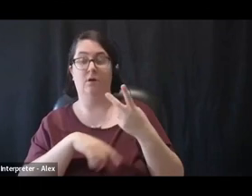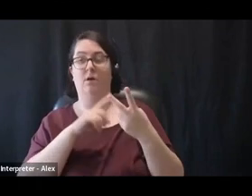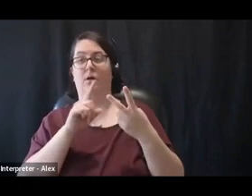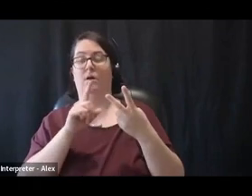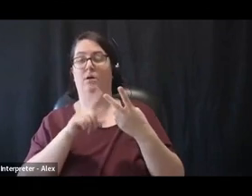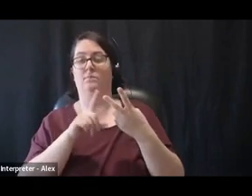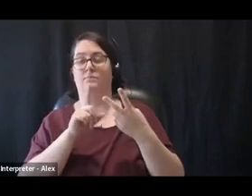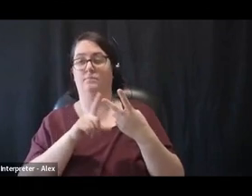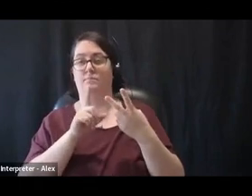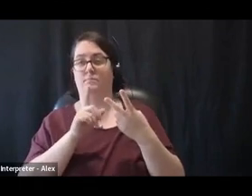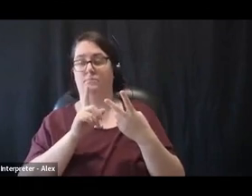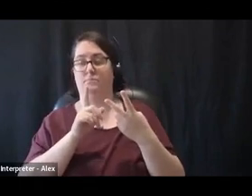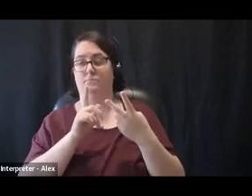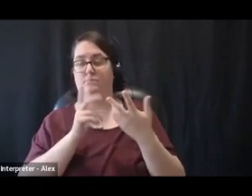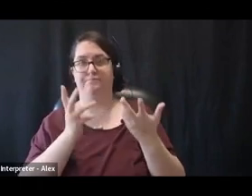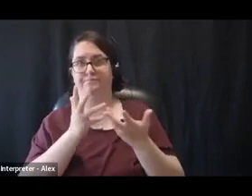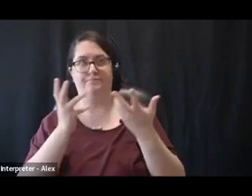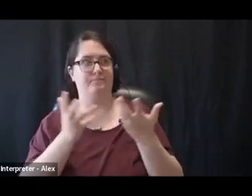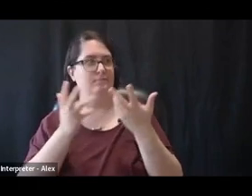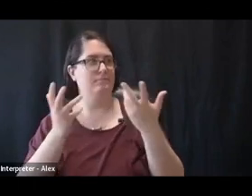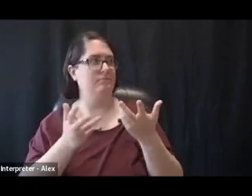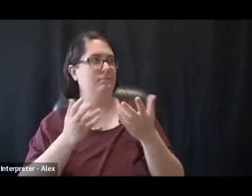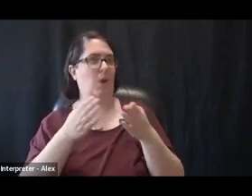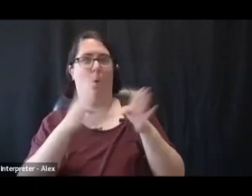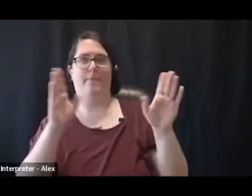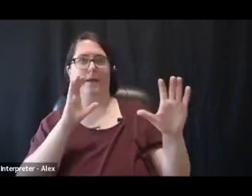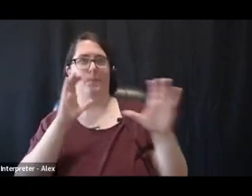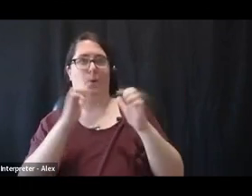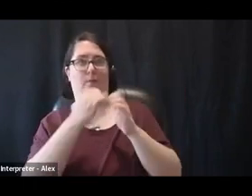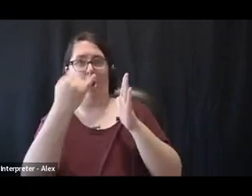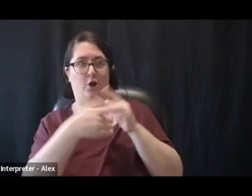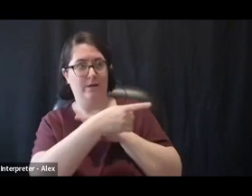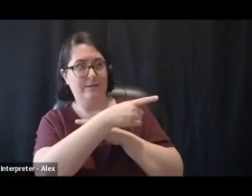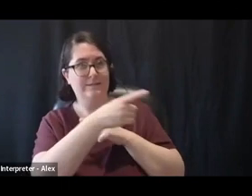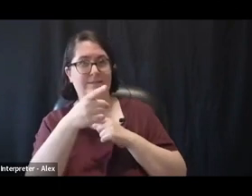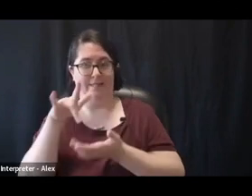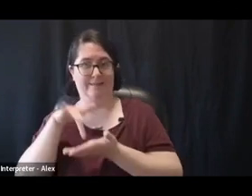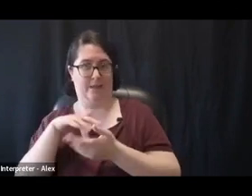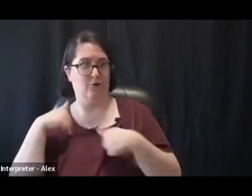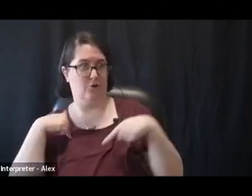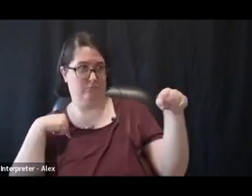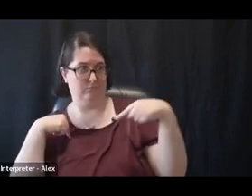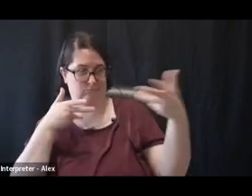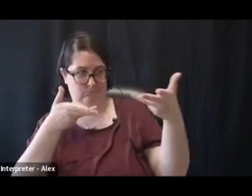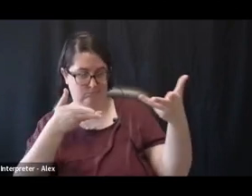and like creating that open line of communication between artists and the center,